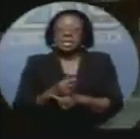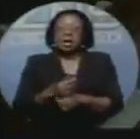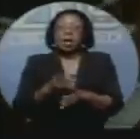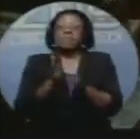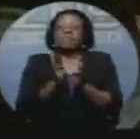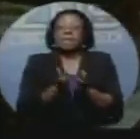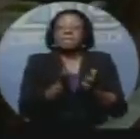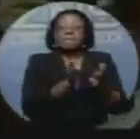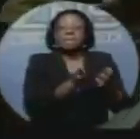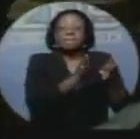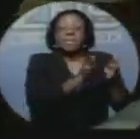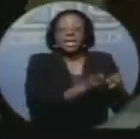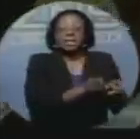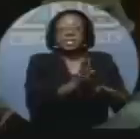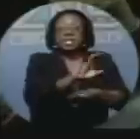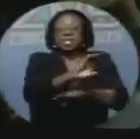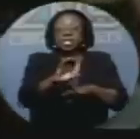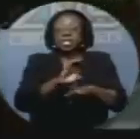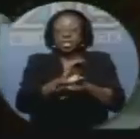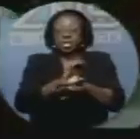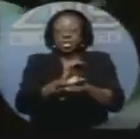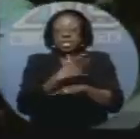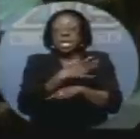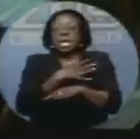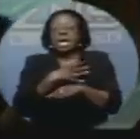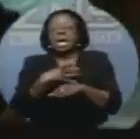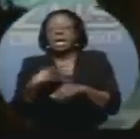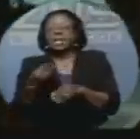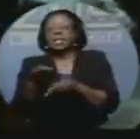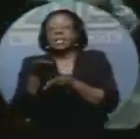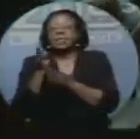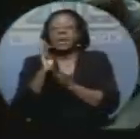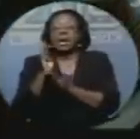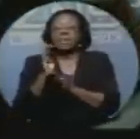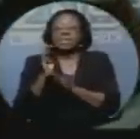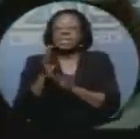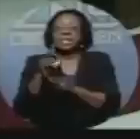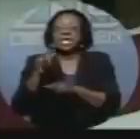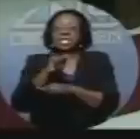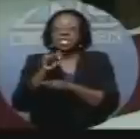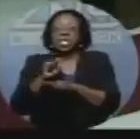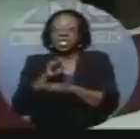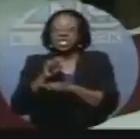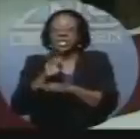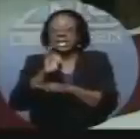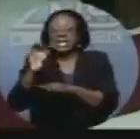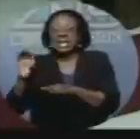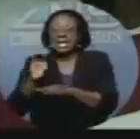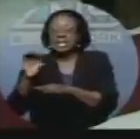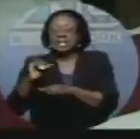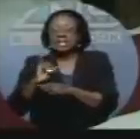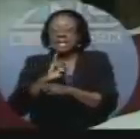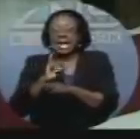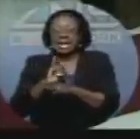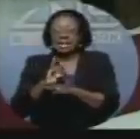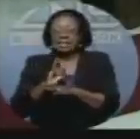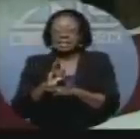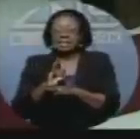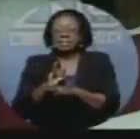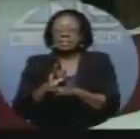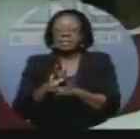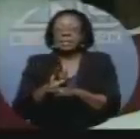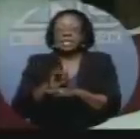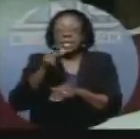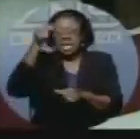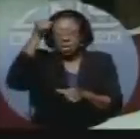to chart the way forward. Prime Minister Perry Christie delivered the keynote address at this morning's service and reminded the Methodists that their